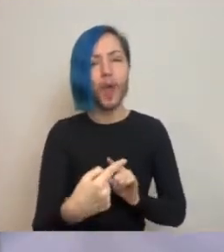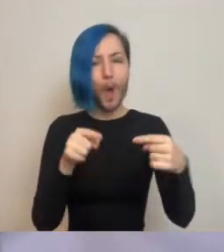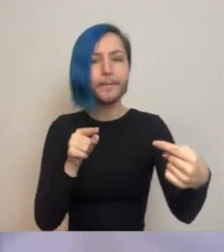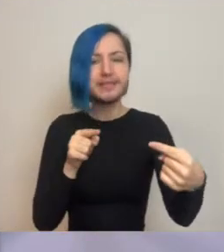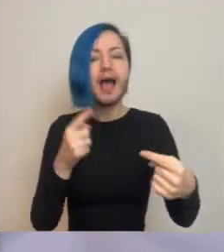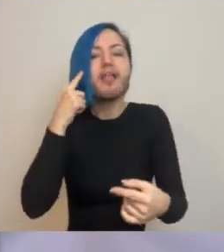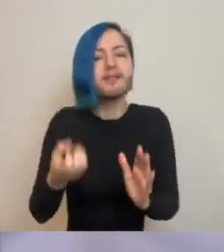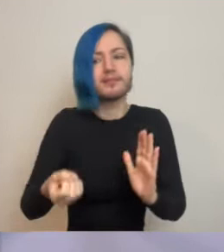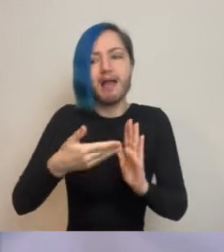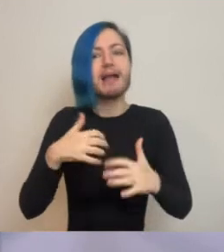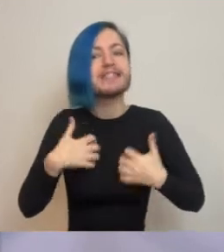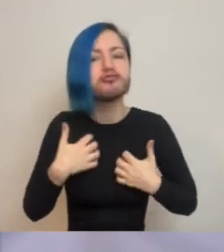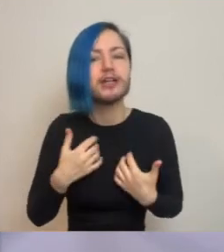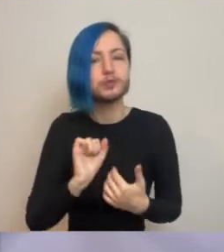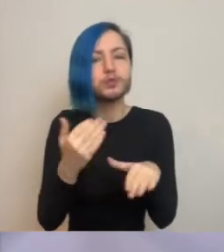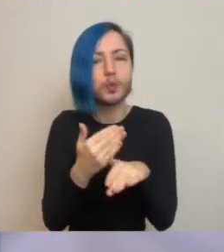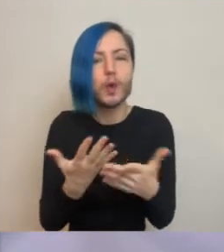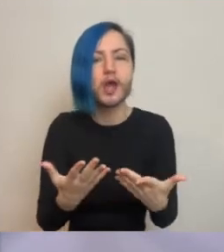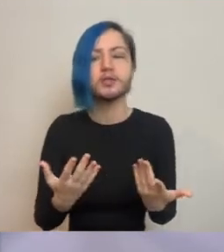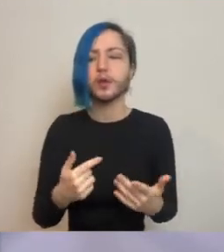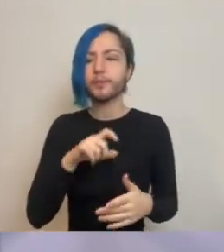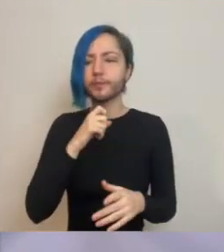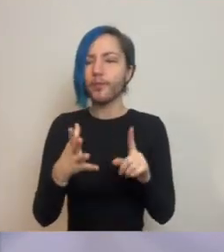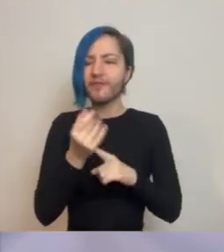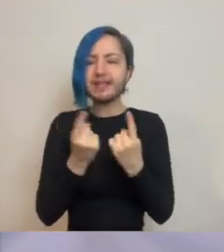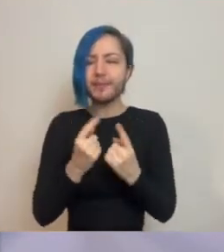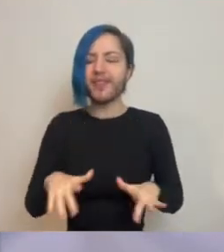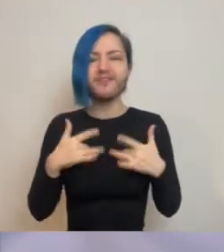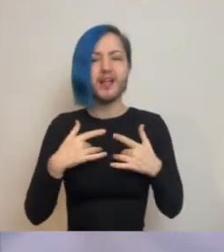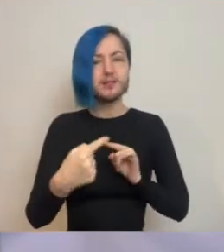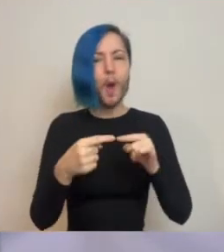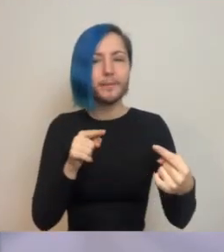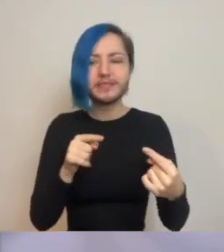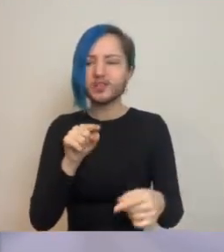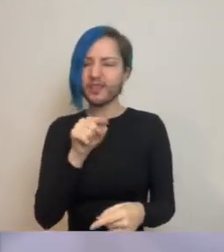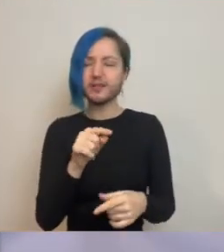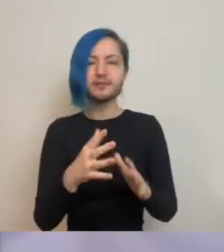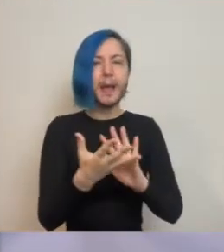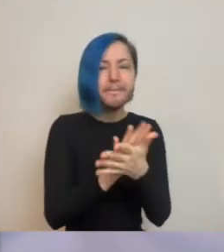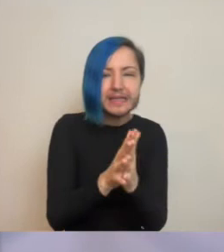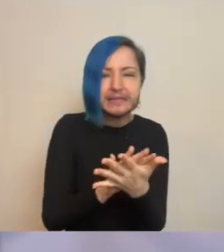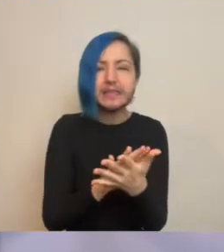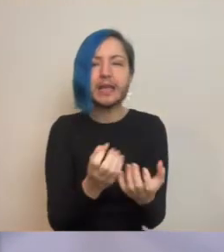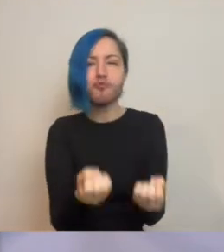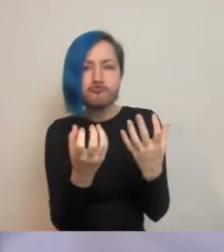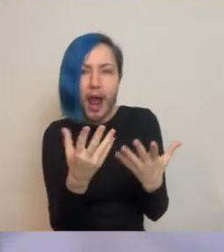bit of interest to the work you're making. So I'm going to find something that feels a bit opposite to this. This is quite messy and vibrant.